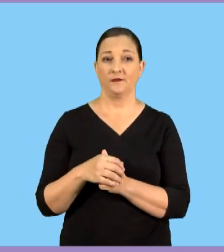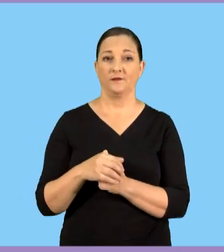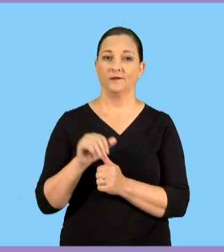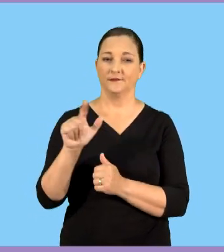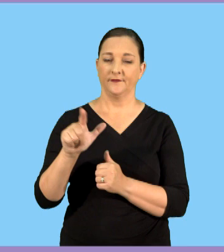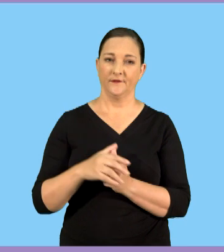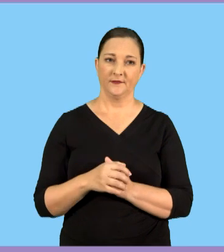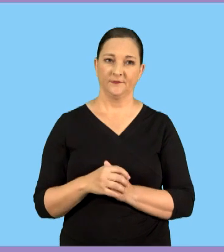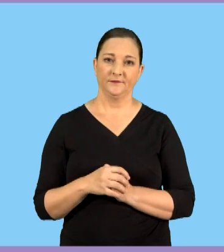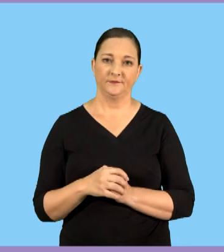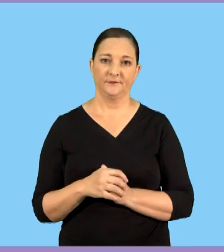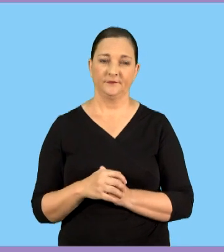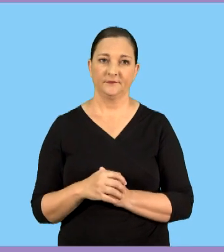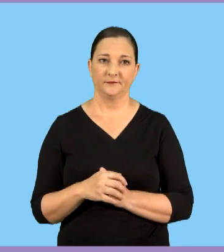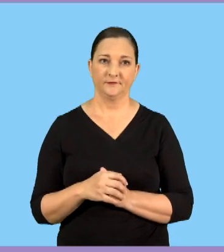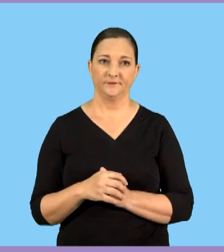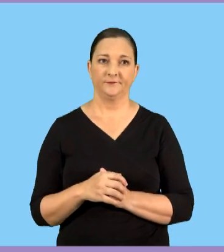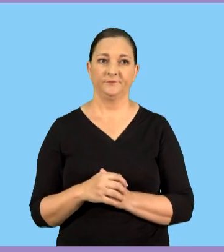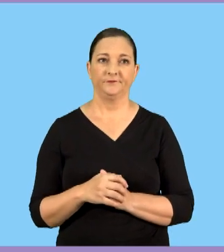an answer of 7.